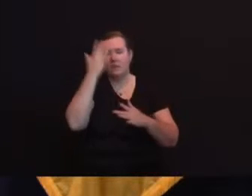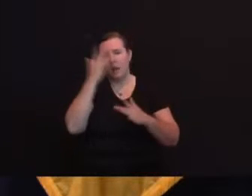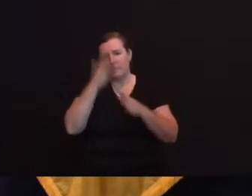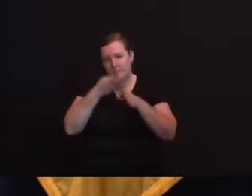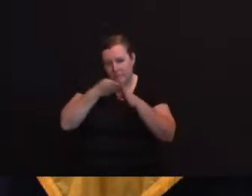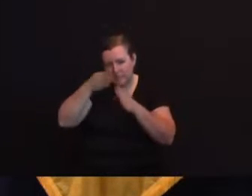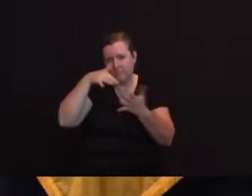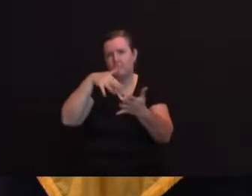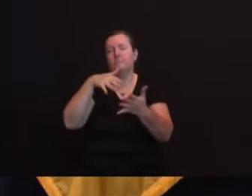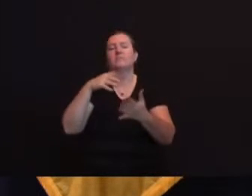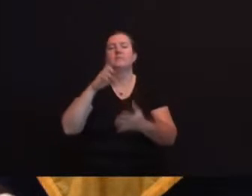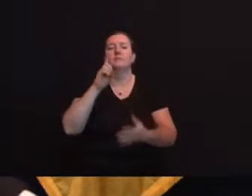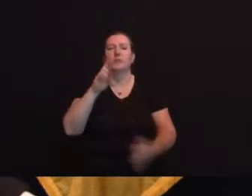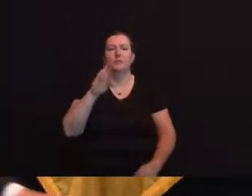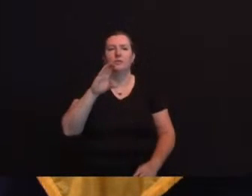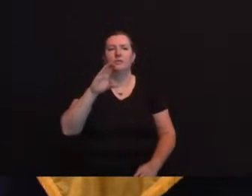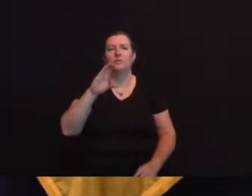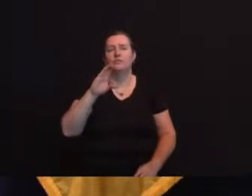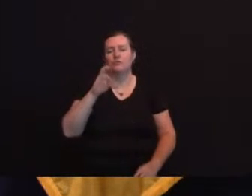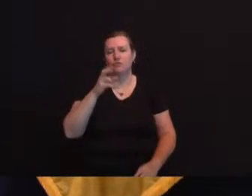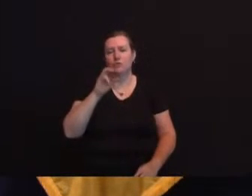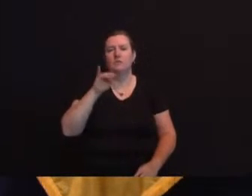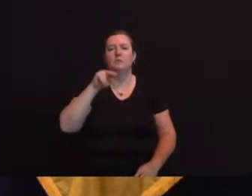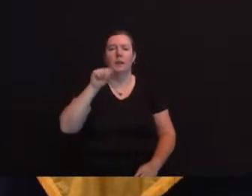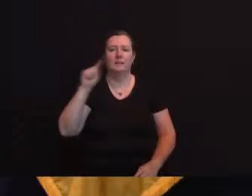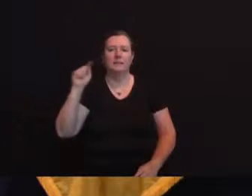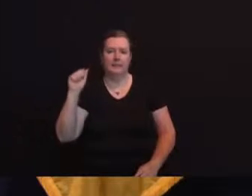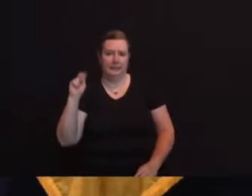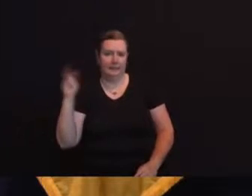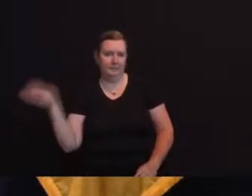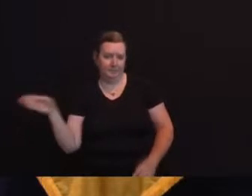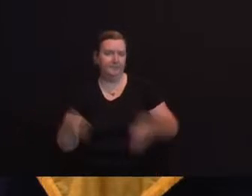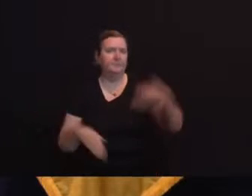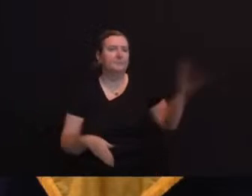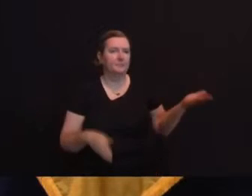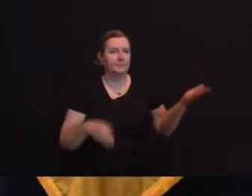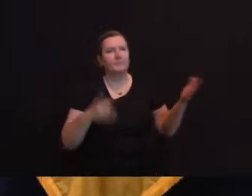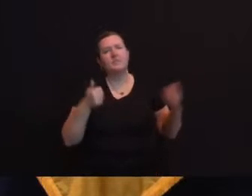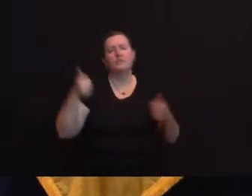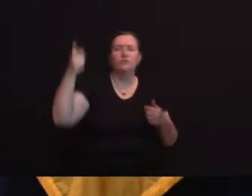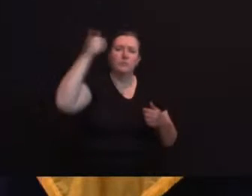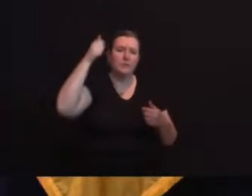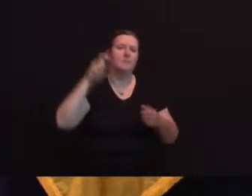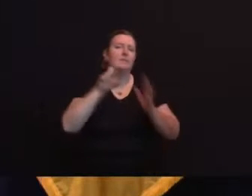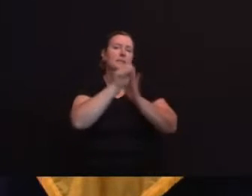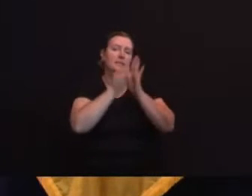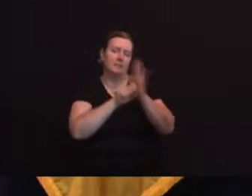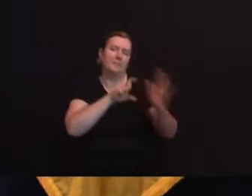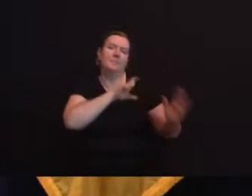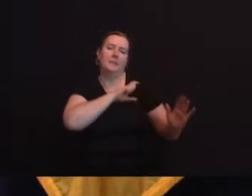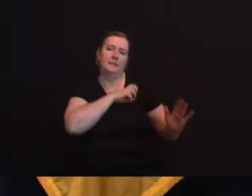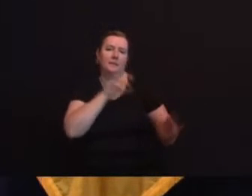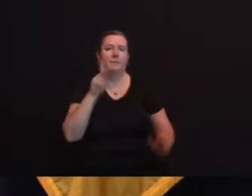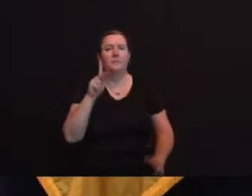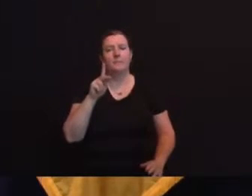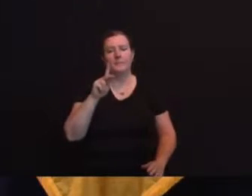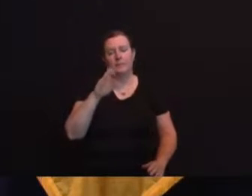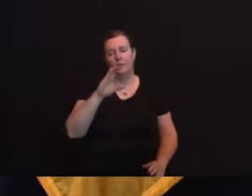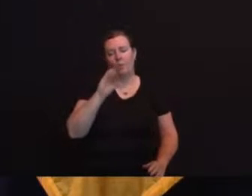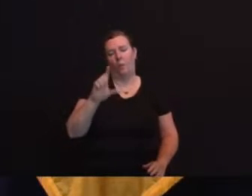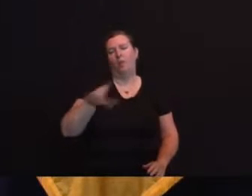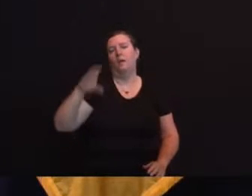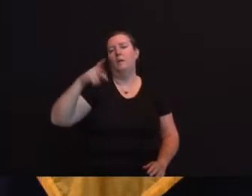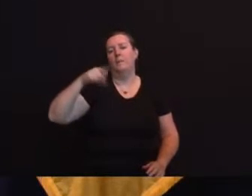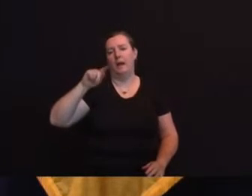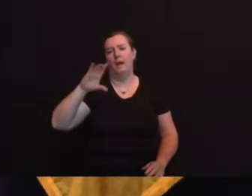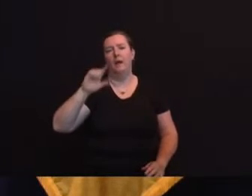Great to have you both here. Guy to my left needs no introduction, the Superintendent of the State Police, Colonel Pat Callahan. We have the Director of the Office of Homeland Security and